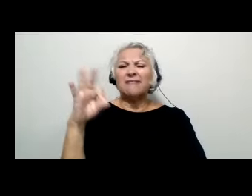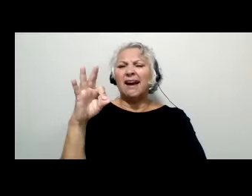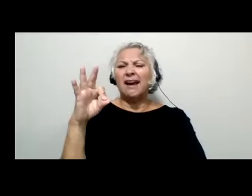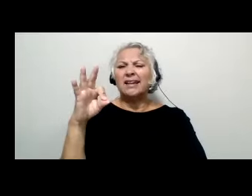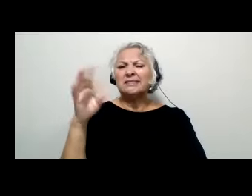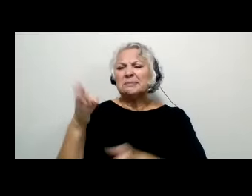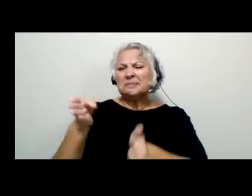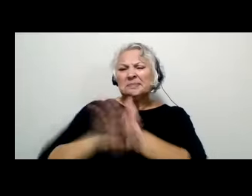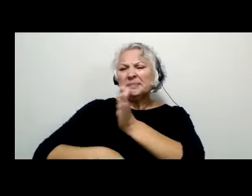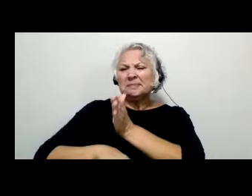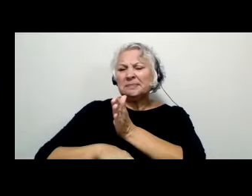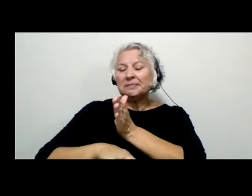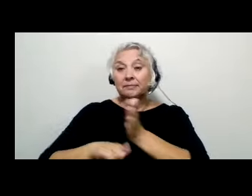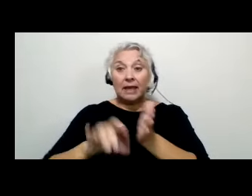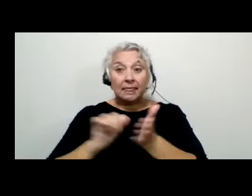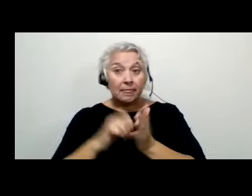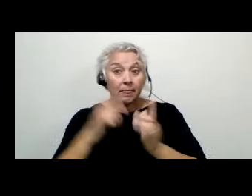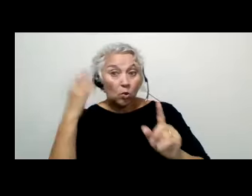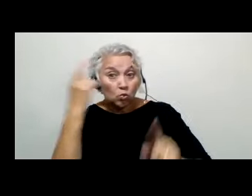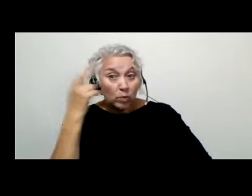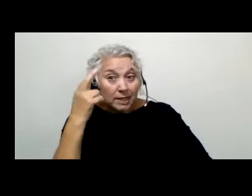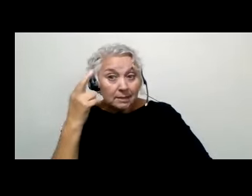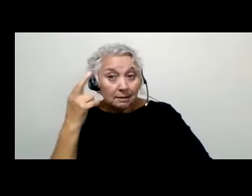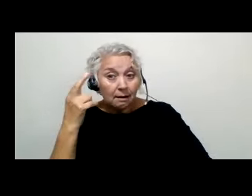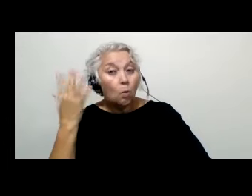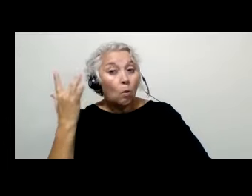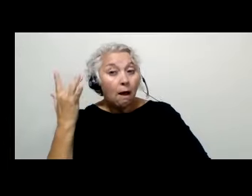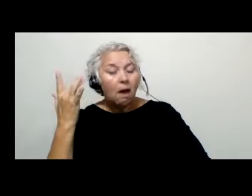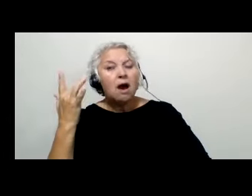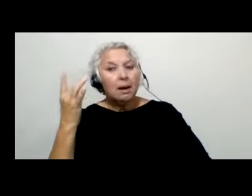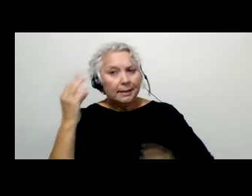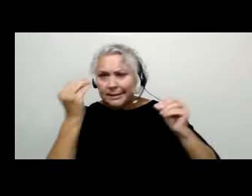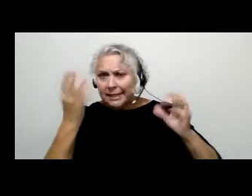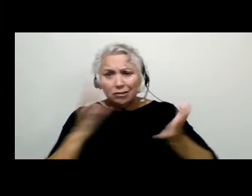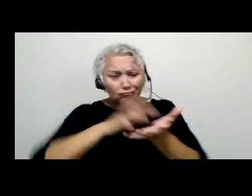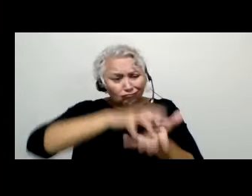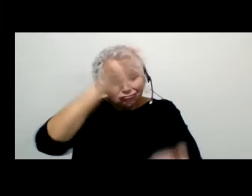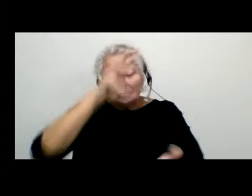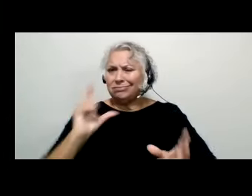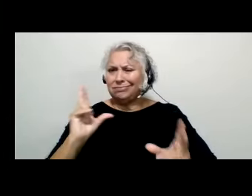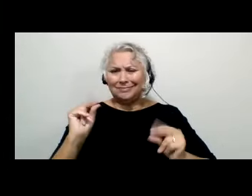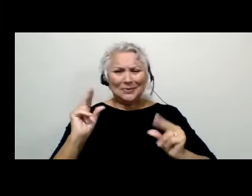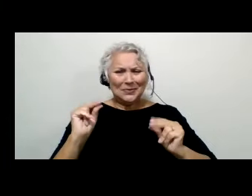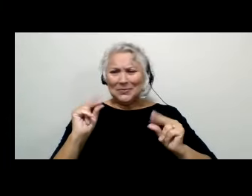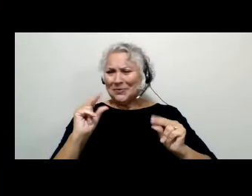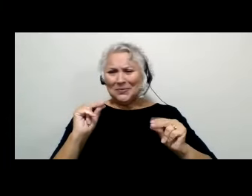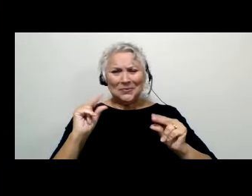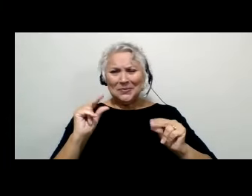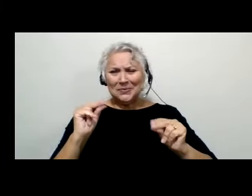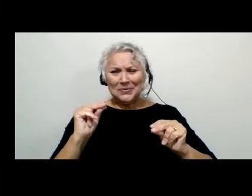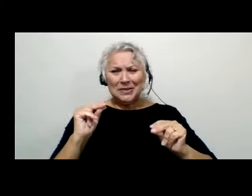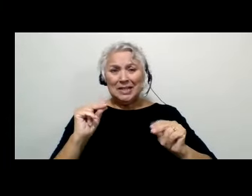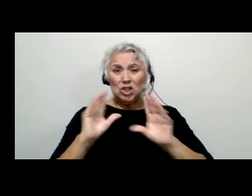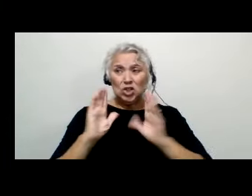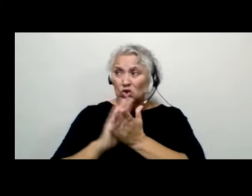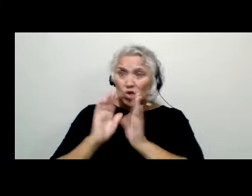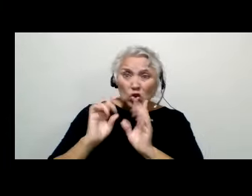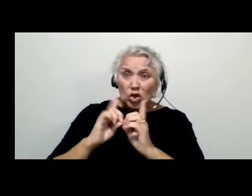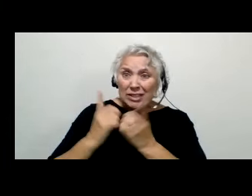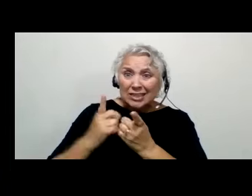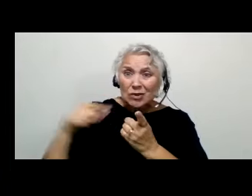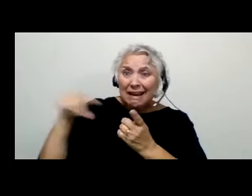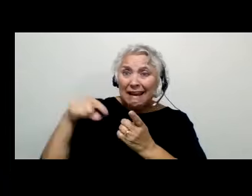was with a purpose in mind, knowing that teachers don't have a lot of money, and school districts don't have a lot of